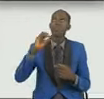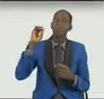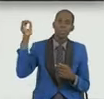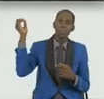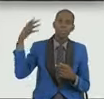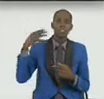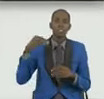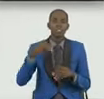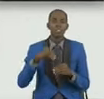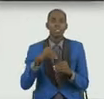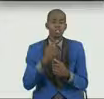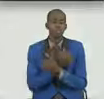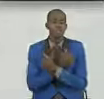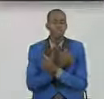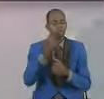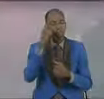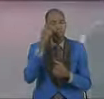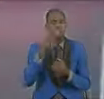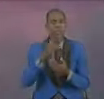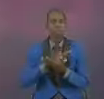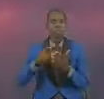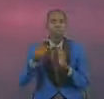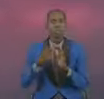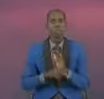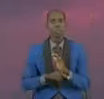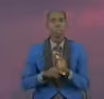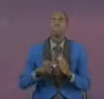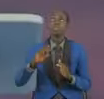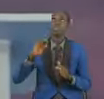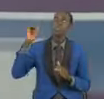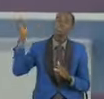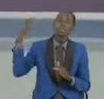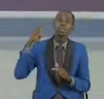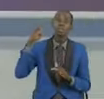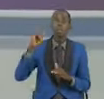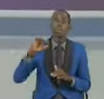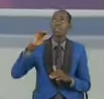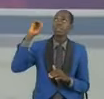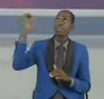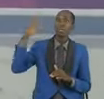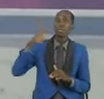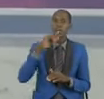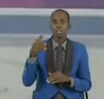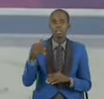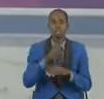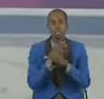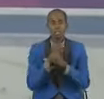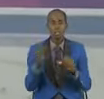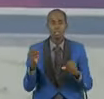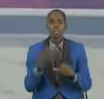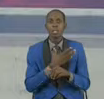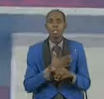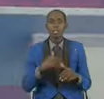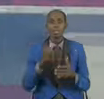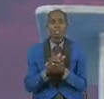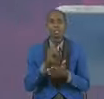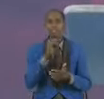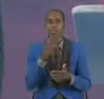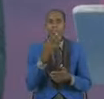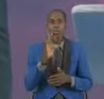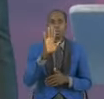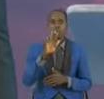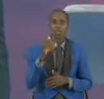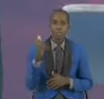righteousness. Grace. By grace are you saved, and that not of yourselves, it is